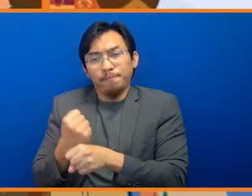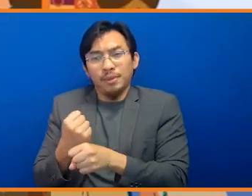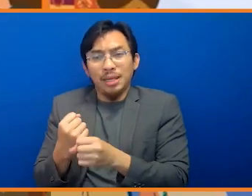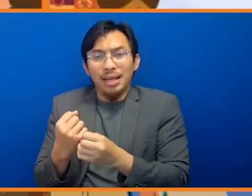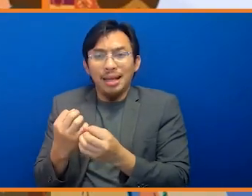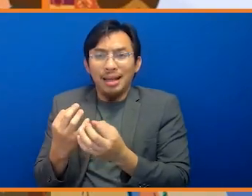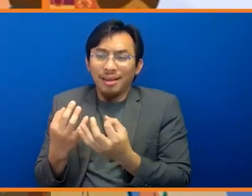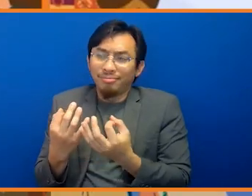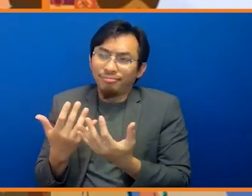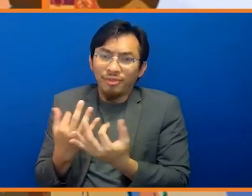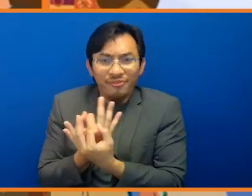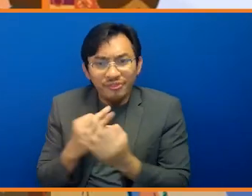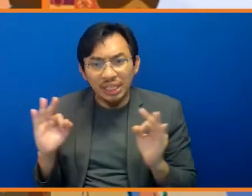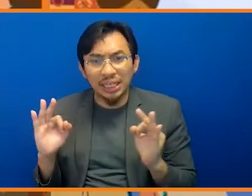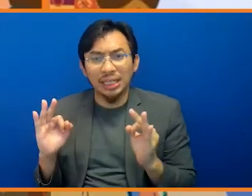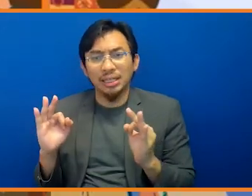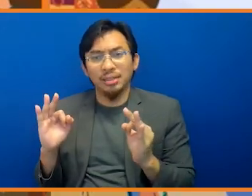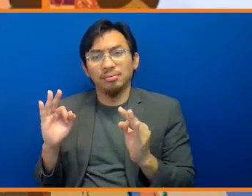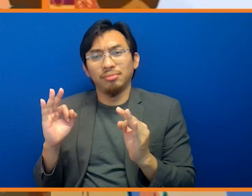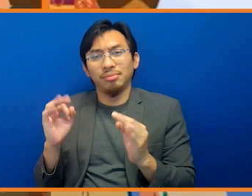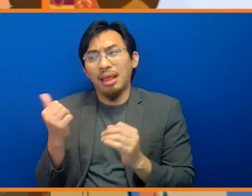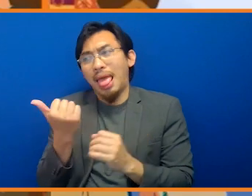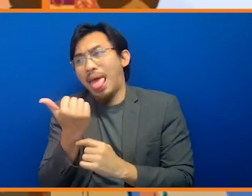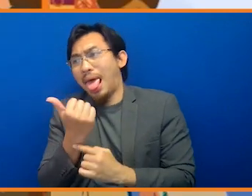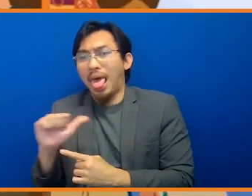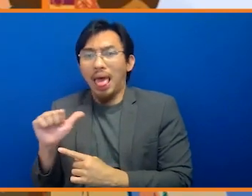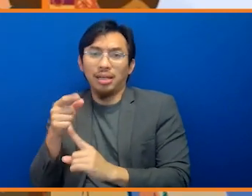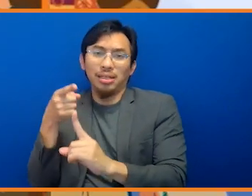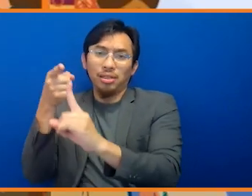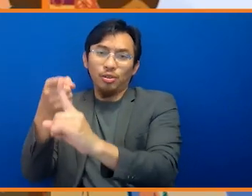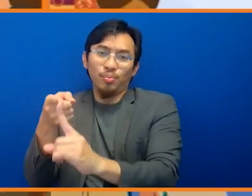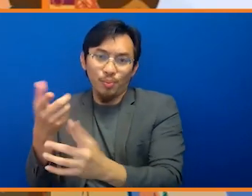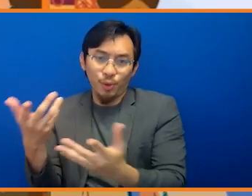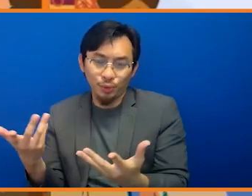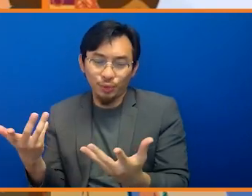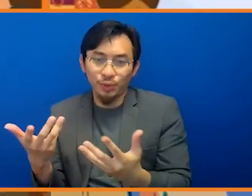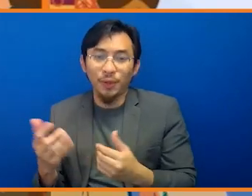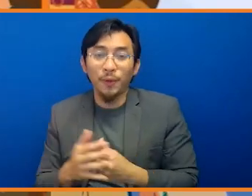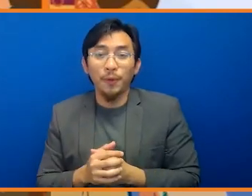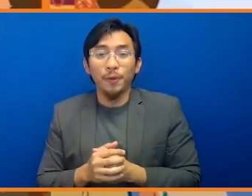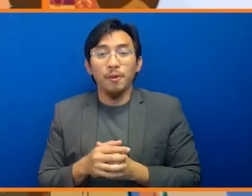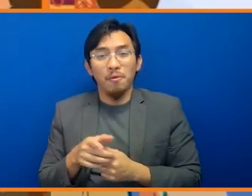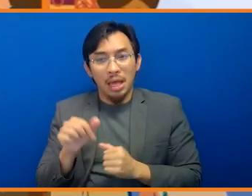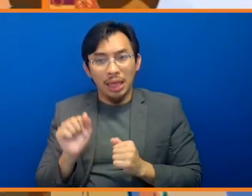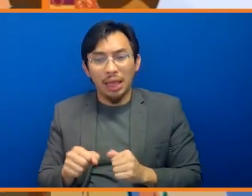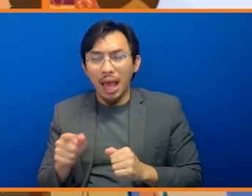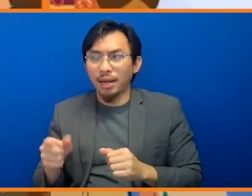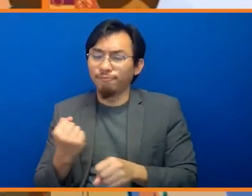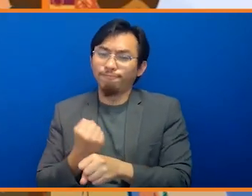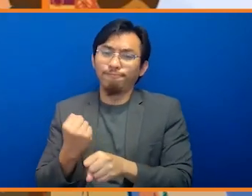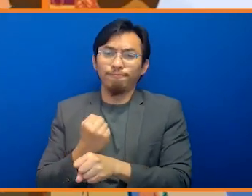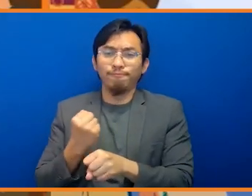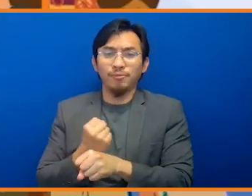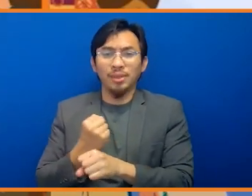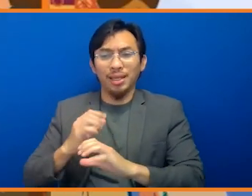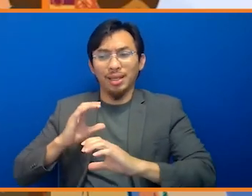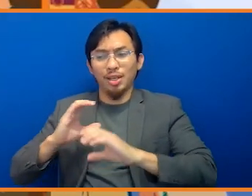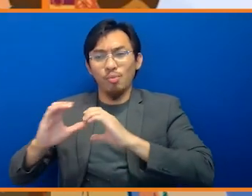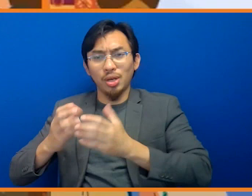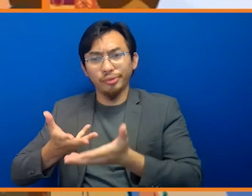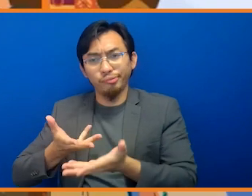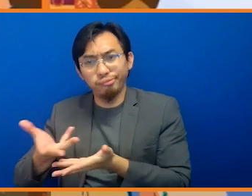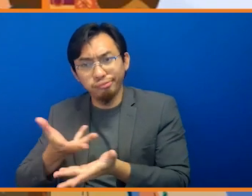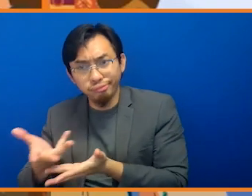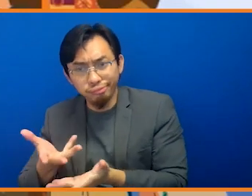freely with the purpose, and we can